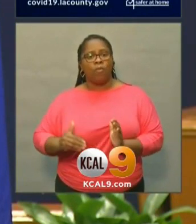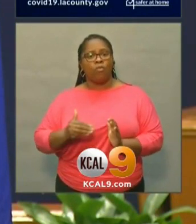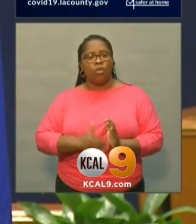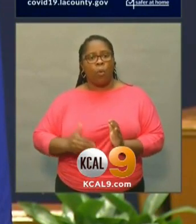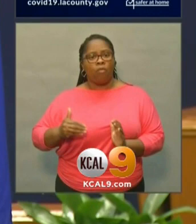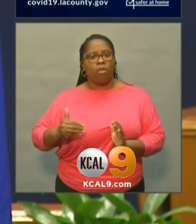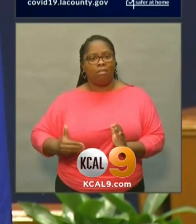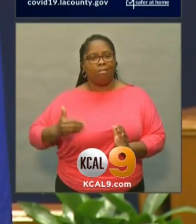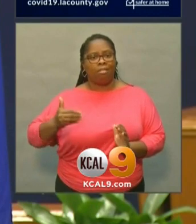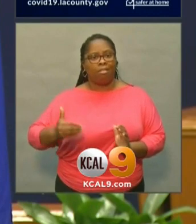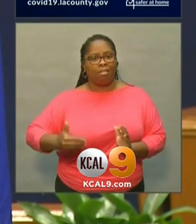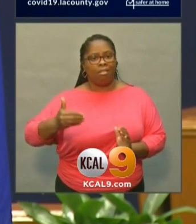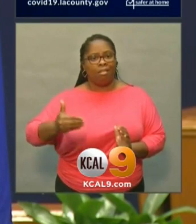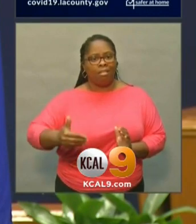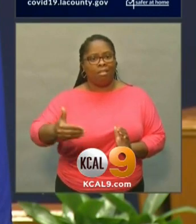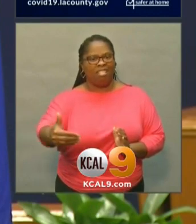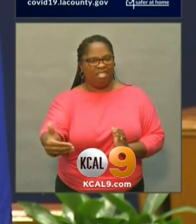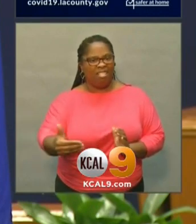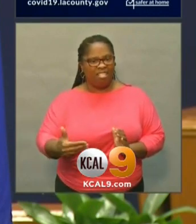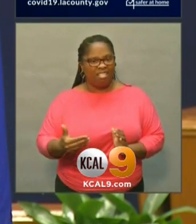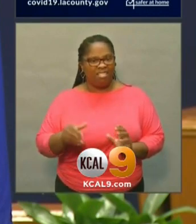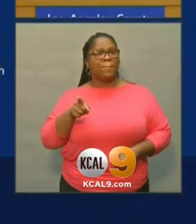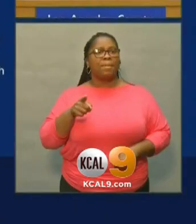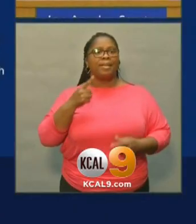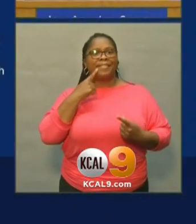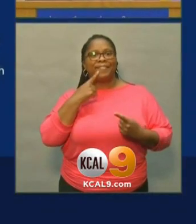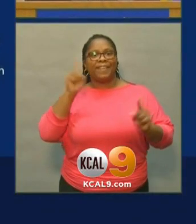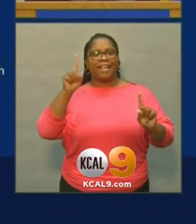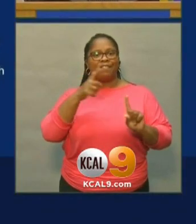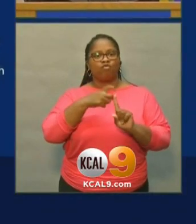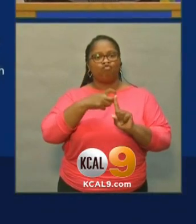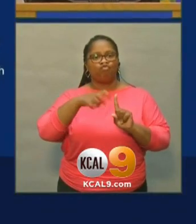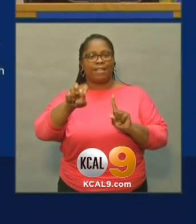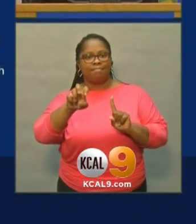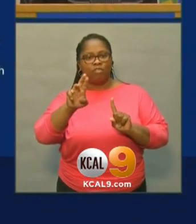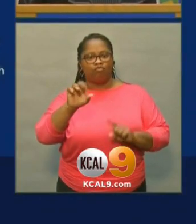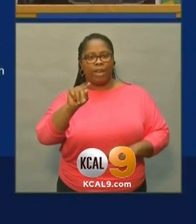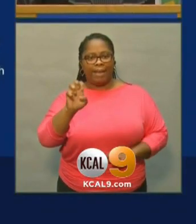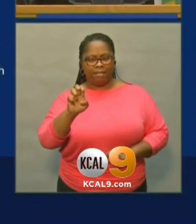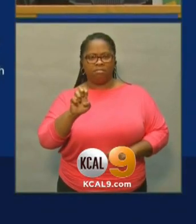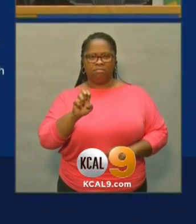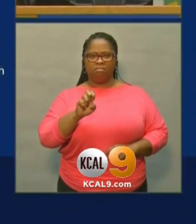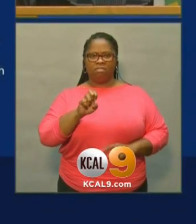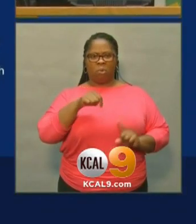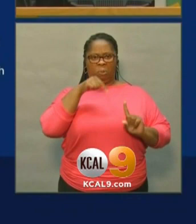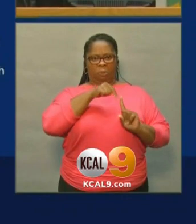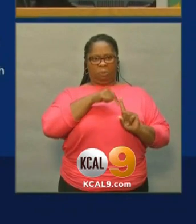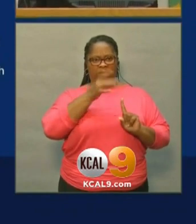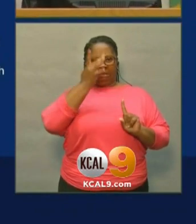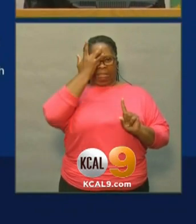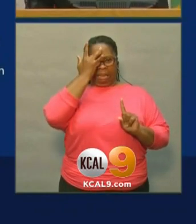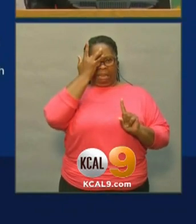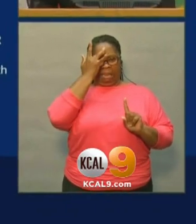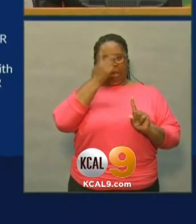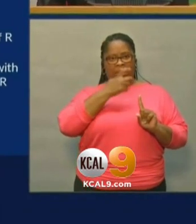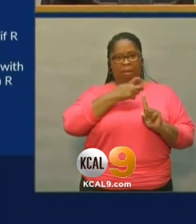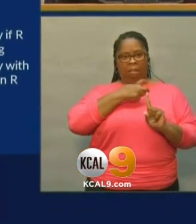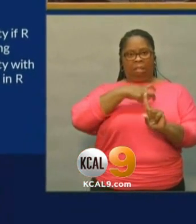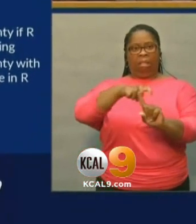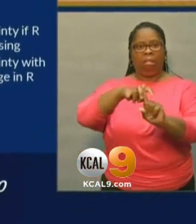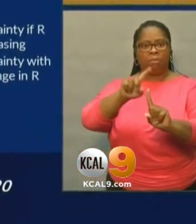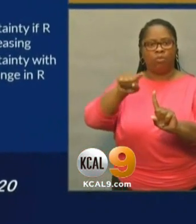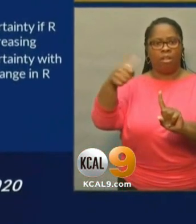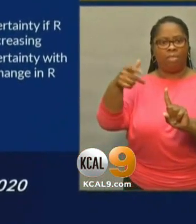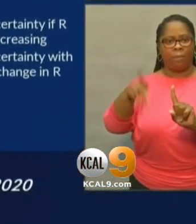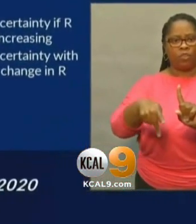the variation in our sample, getting more precise estimates. It shows how the rate of transmission of COVID-19 has changed over time. And